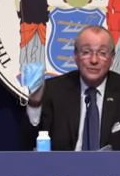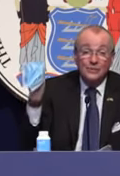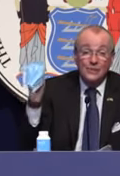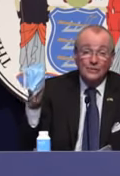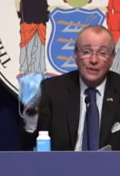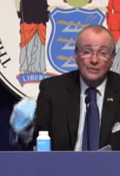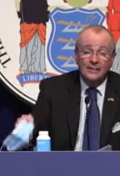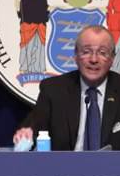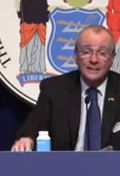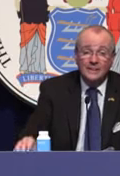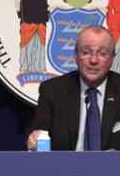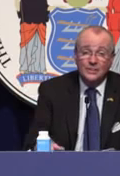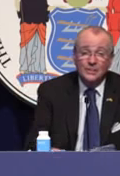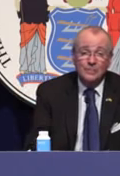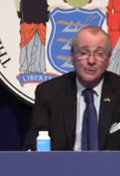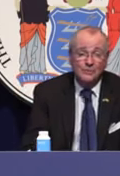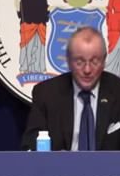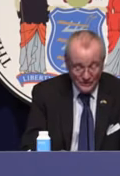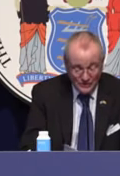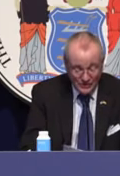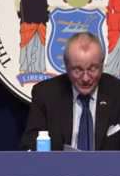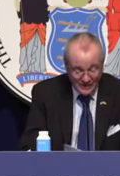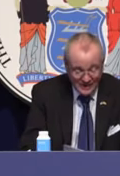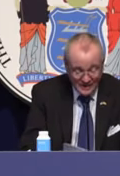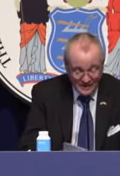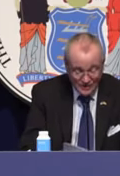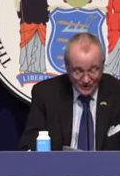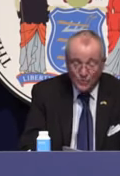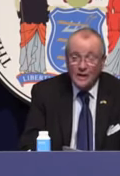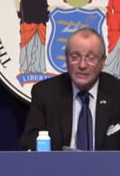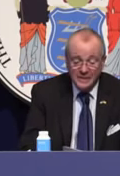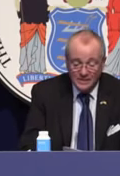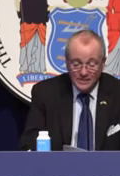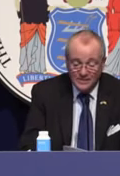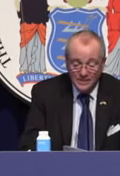a mask or face covering on in addition to keeping social distancing.